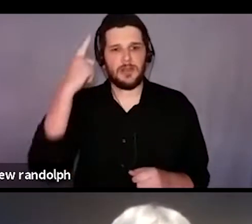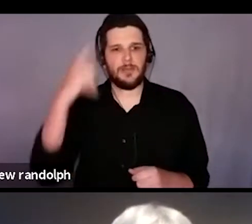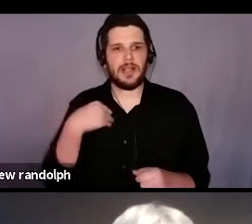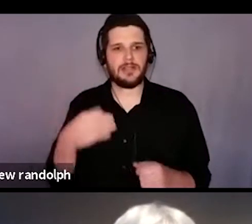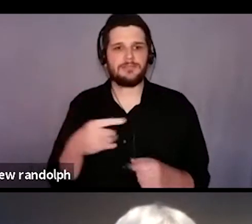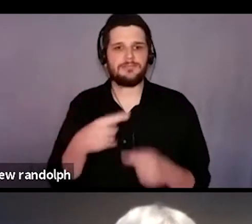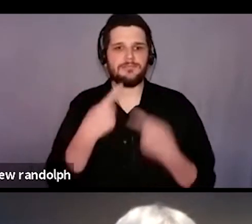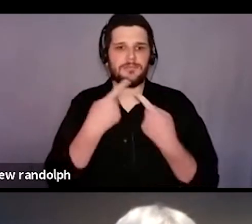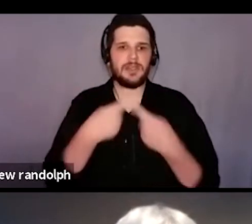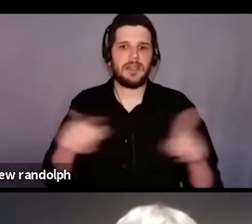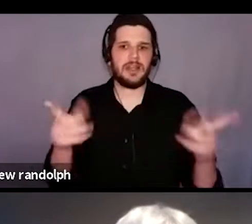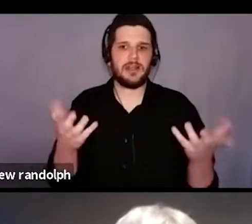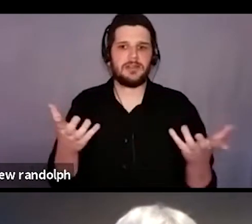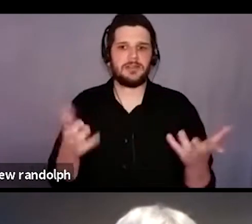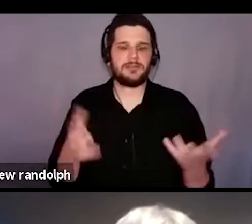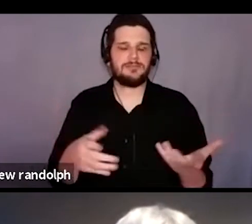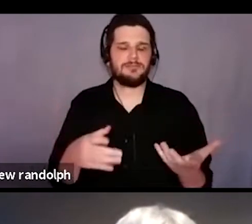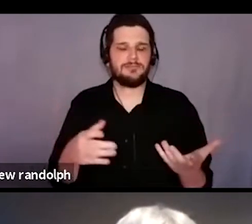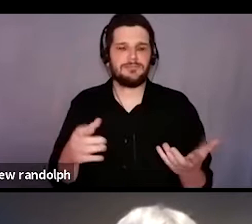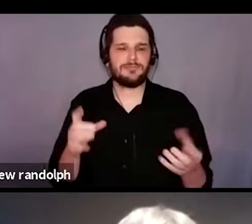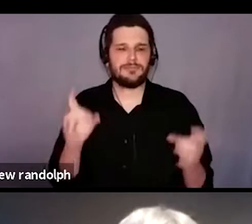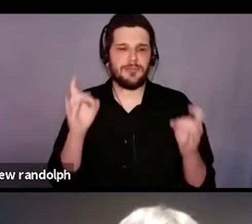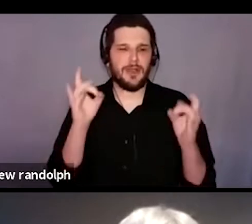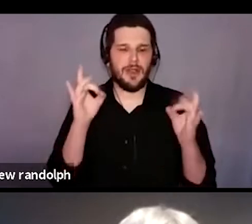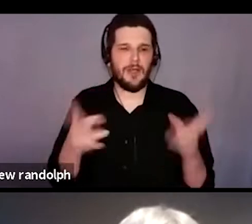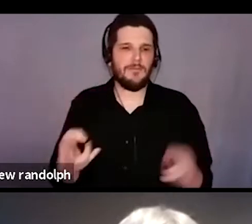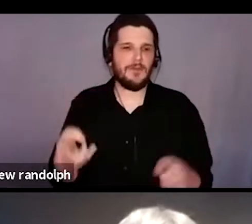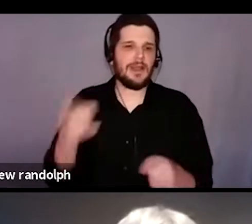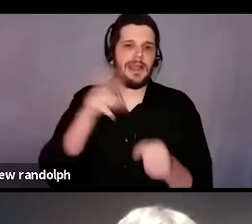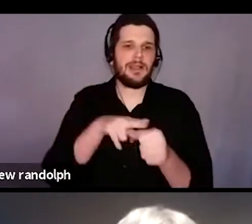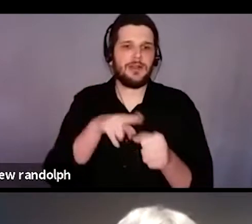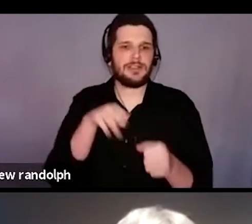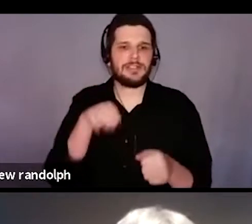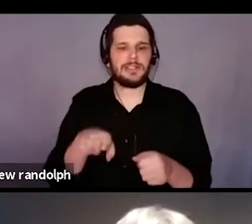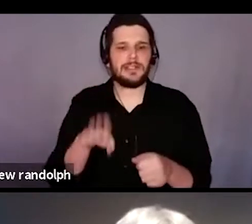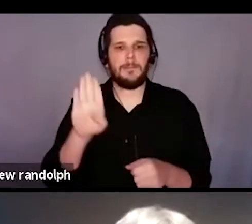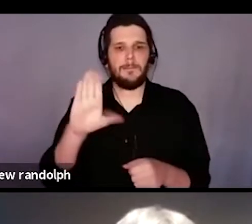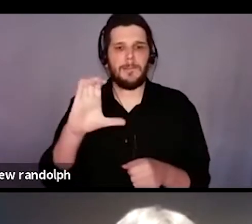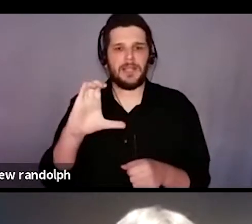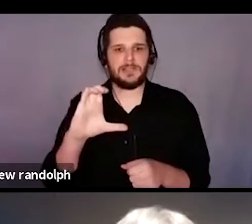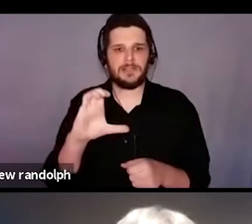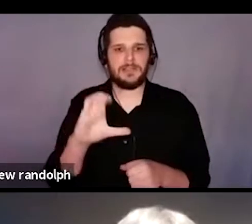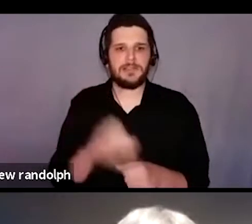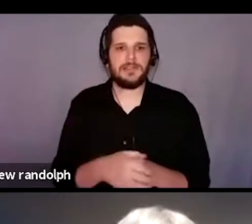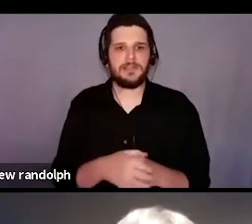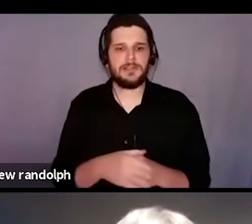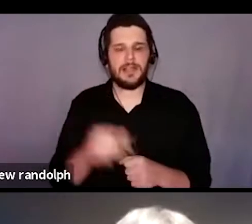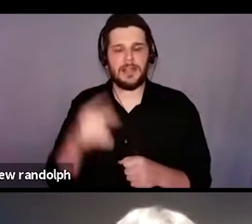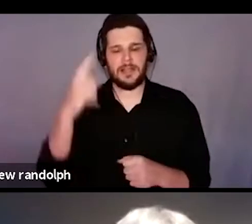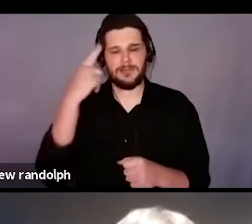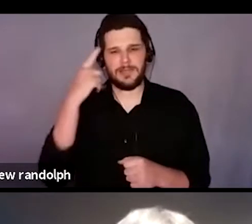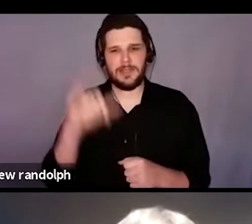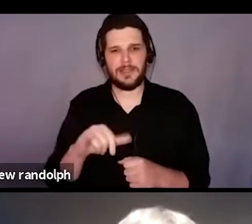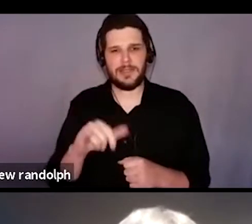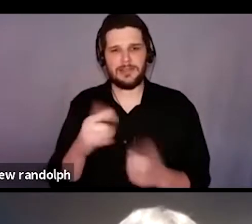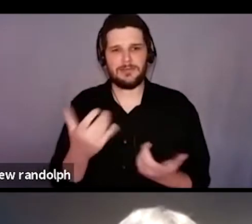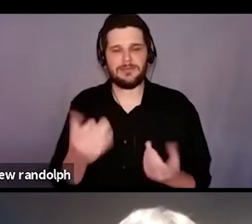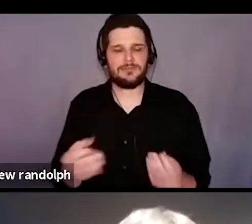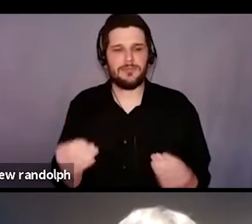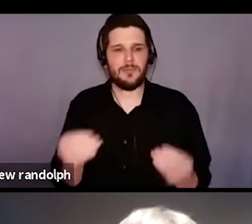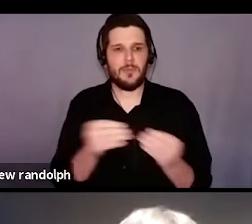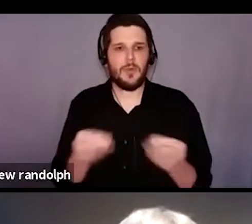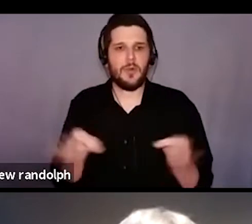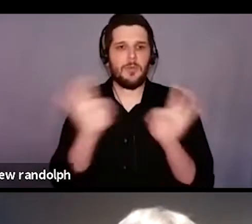this bogus increase in BC, I think that's more relevant than